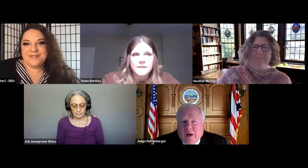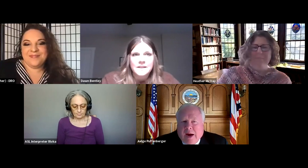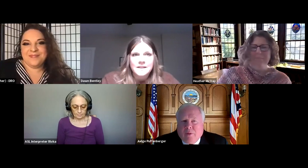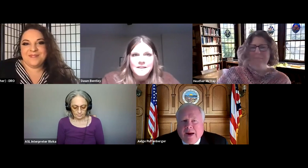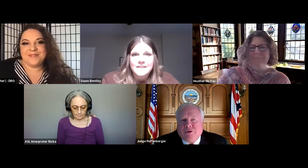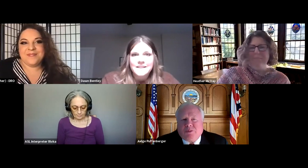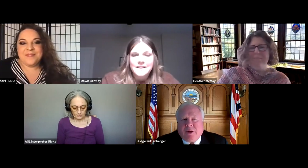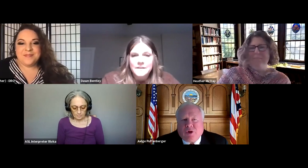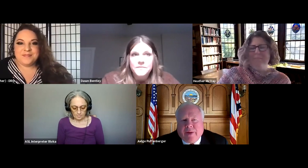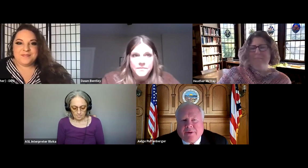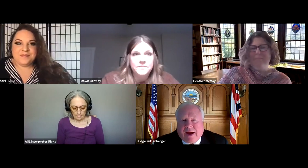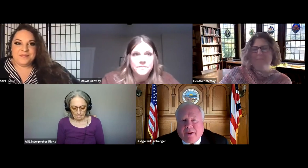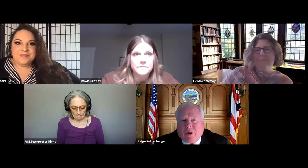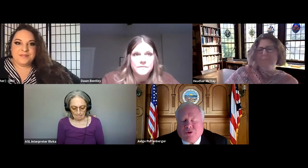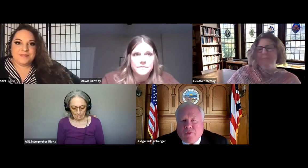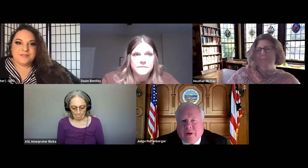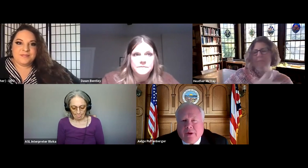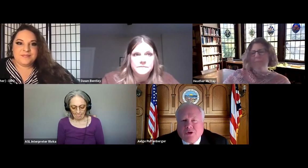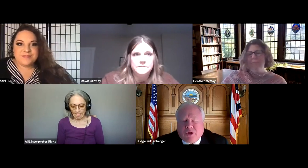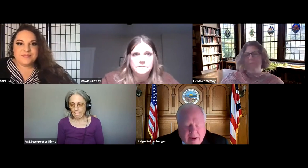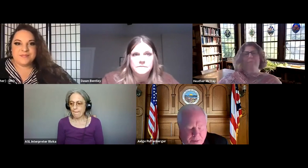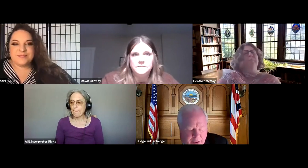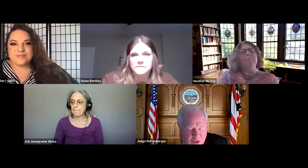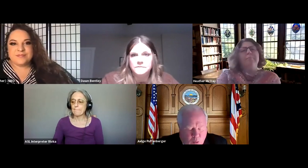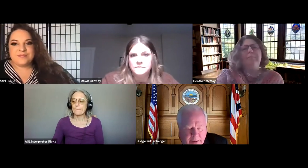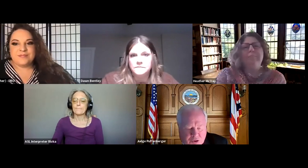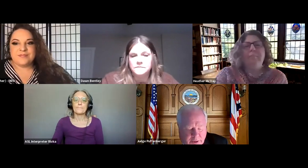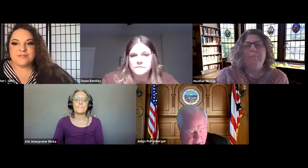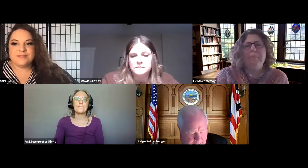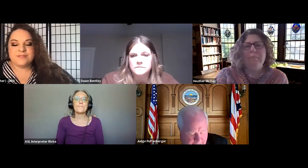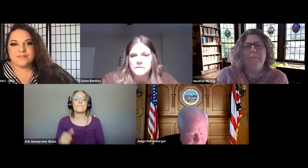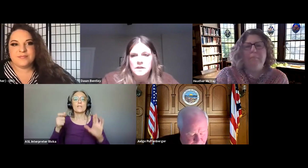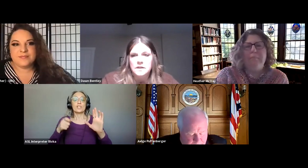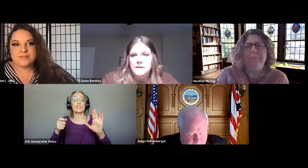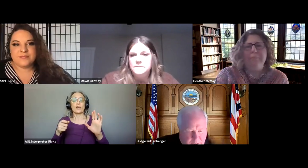Thank you. I would just mention on that topic also that just a couple things. One is that,